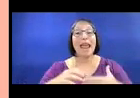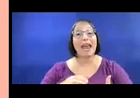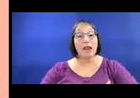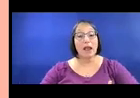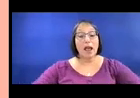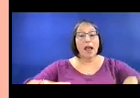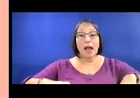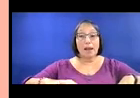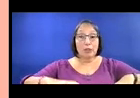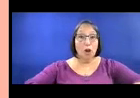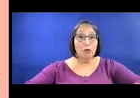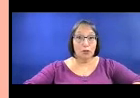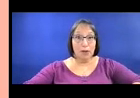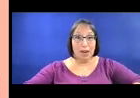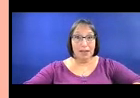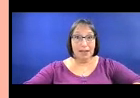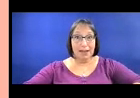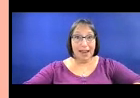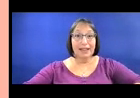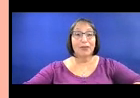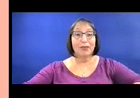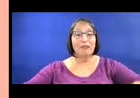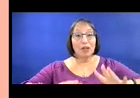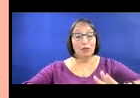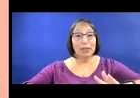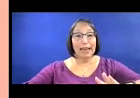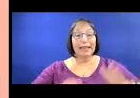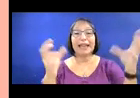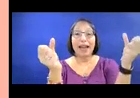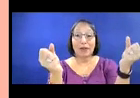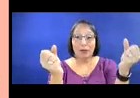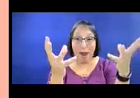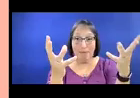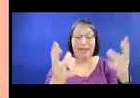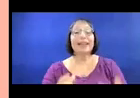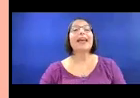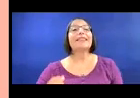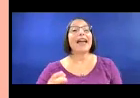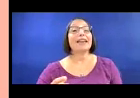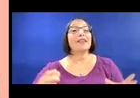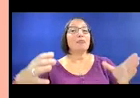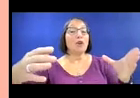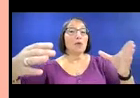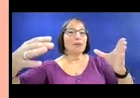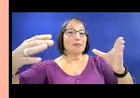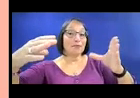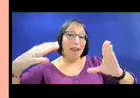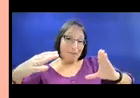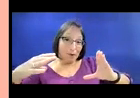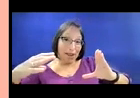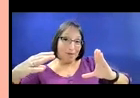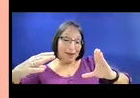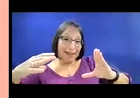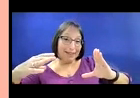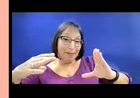them. And below the screen, until they finished building it, they had to describe it. Then the partner would aim